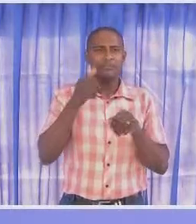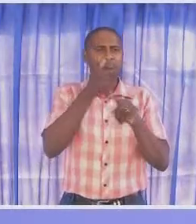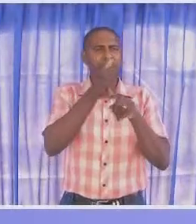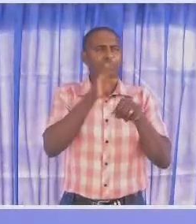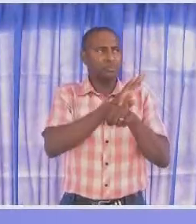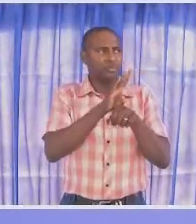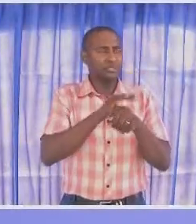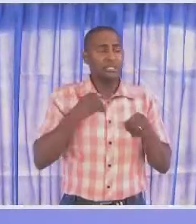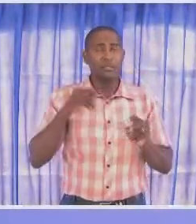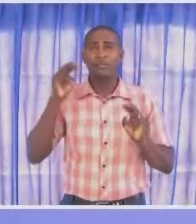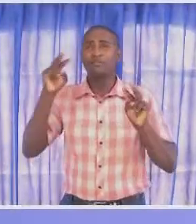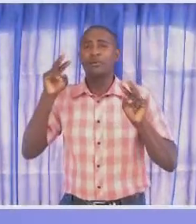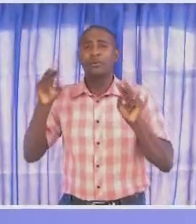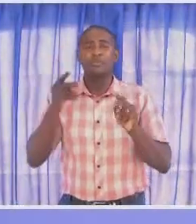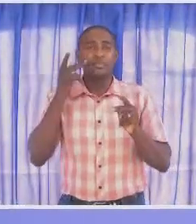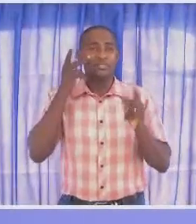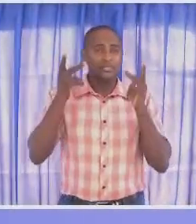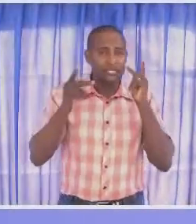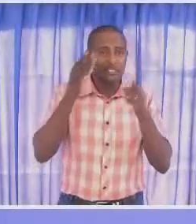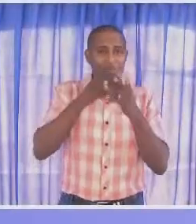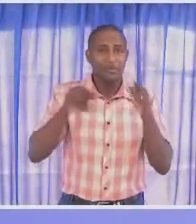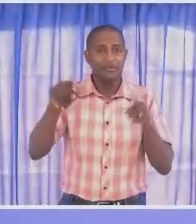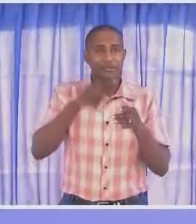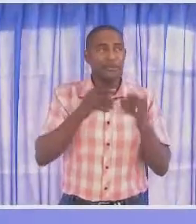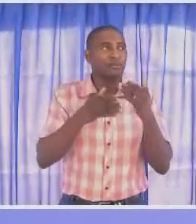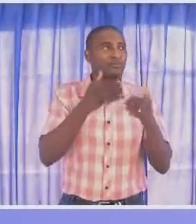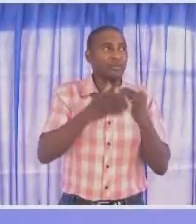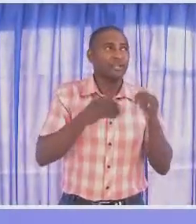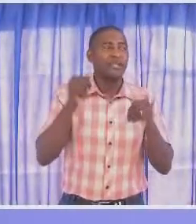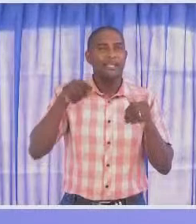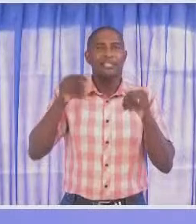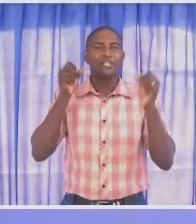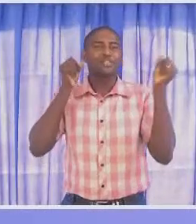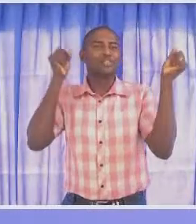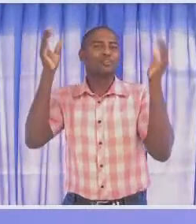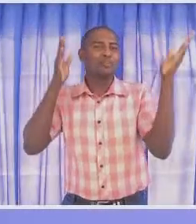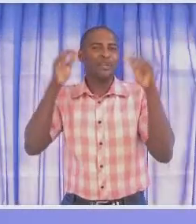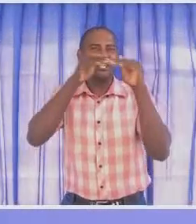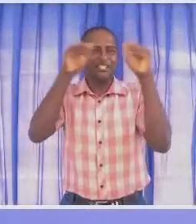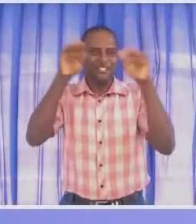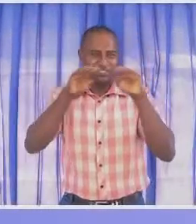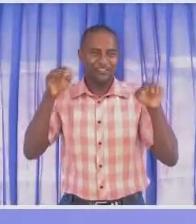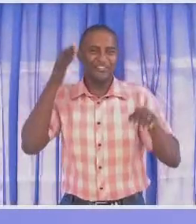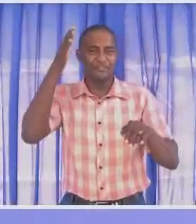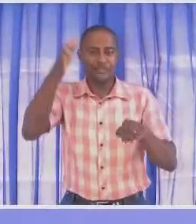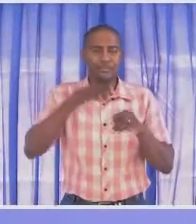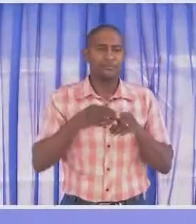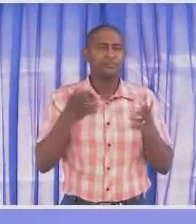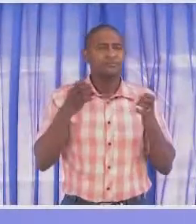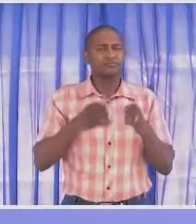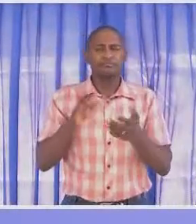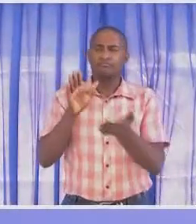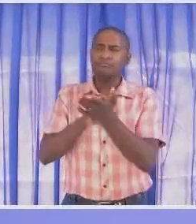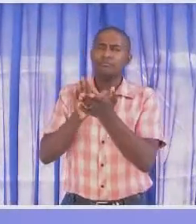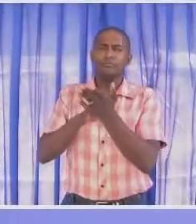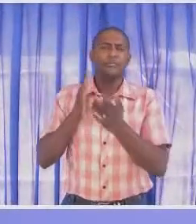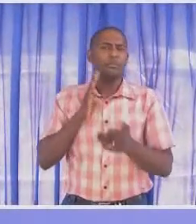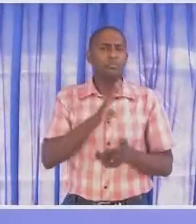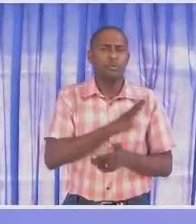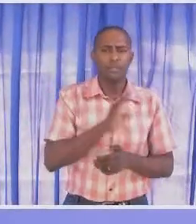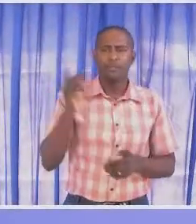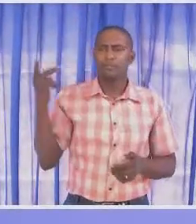looking forward to seeing some of your products on the supermarket shelves one day. I want to commend the board,